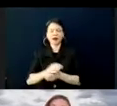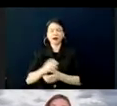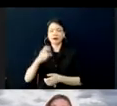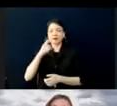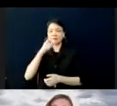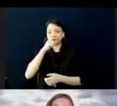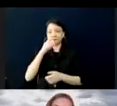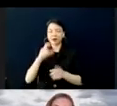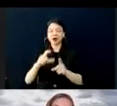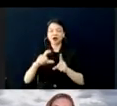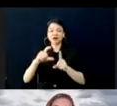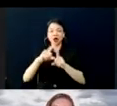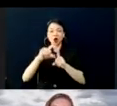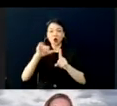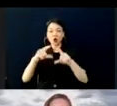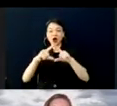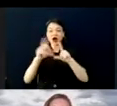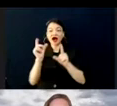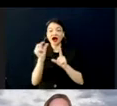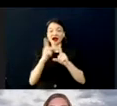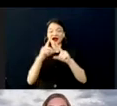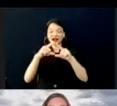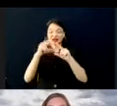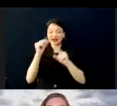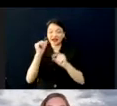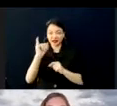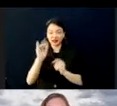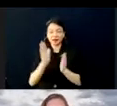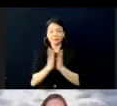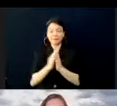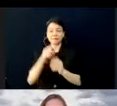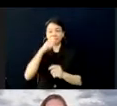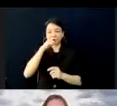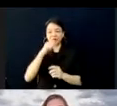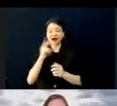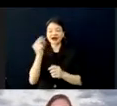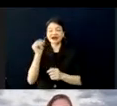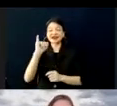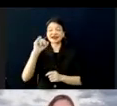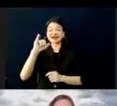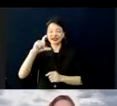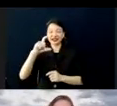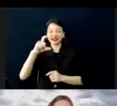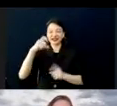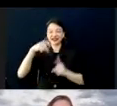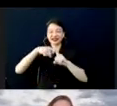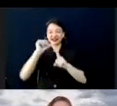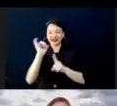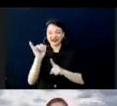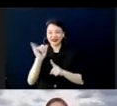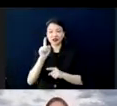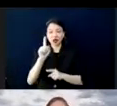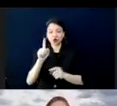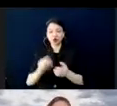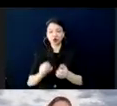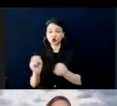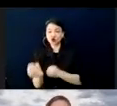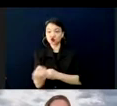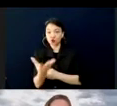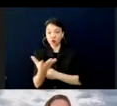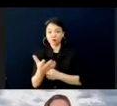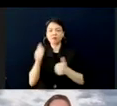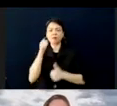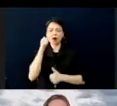use a Financial Inclusion Insight Survey. It's such a wonderful resource. We talked a little bit about how different groups use different accounts. There's lots of